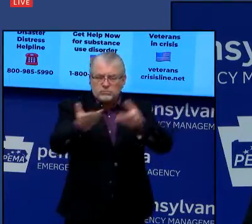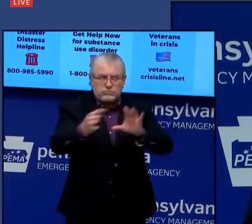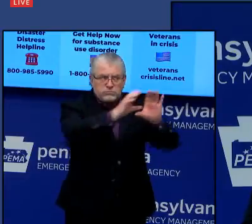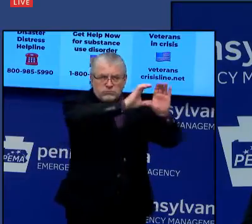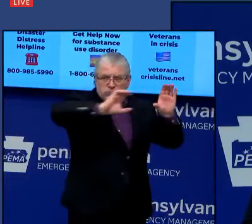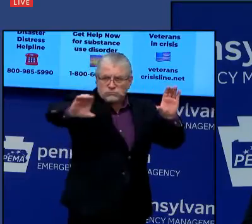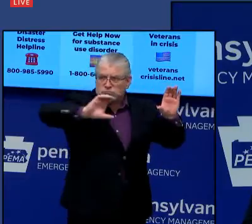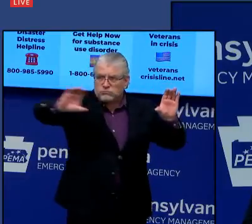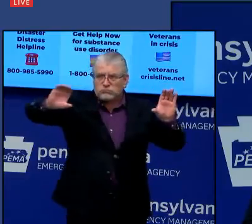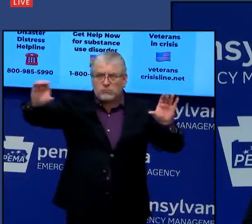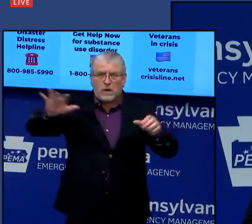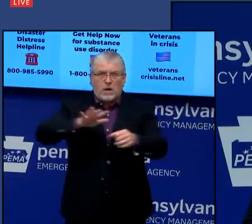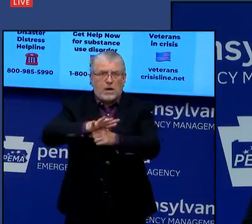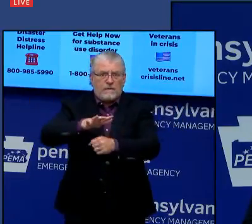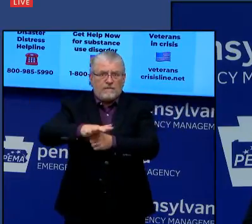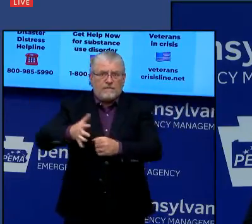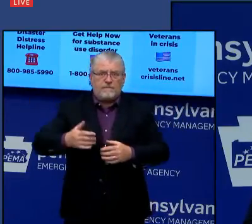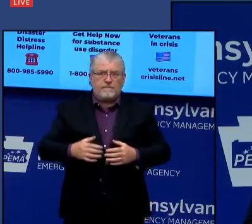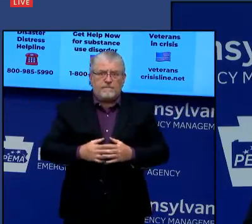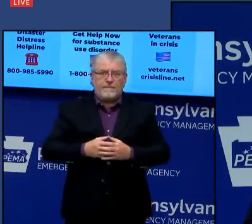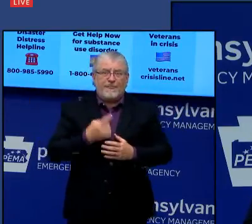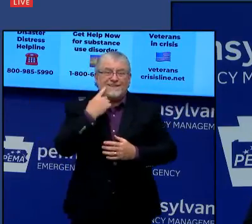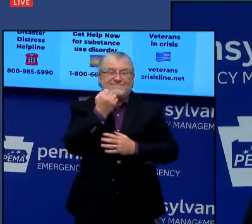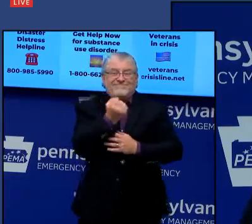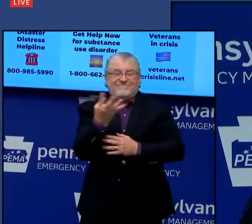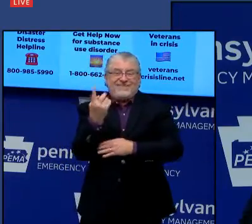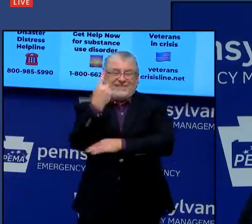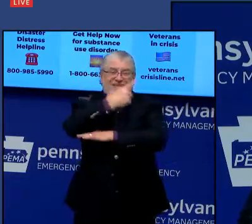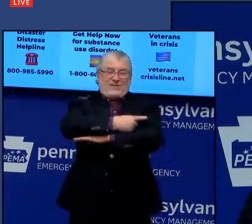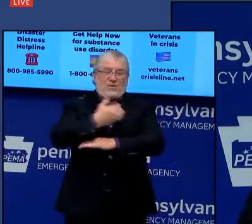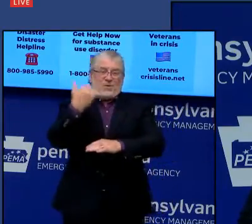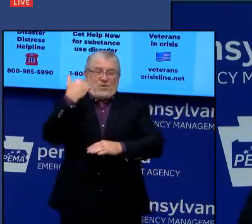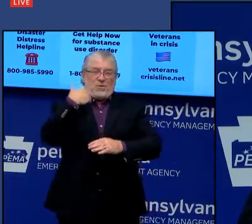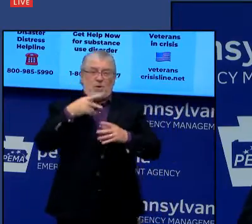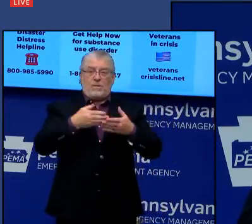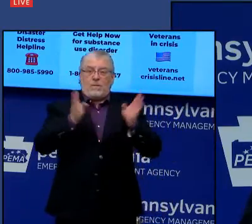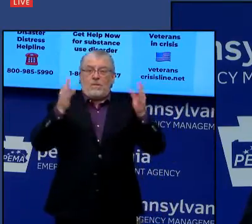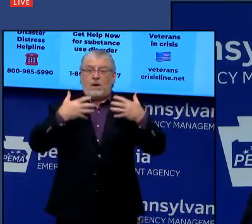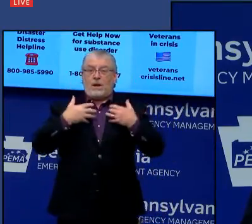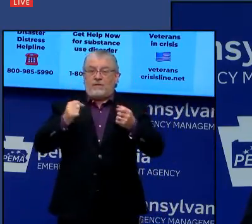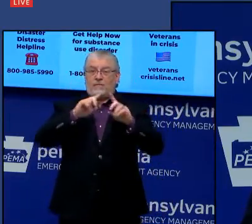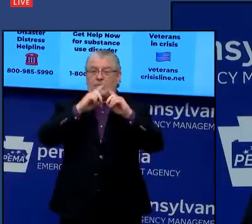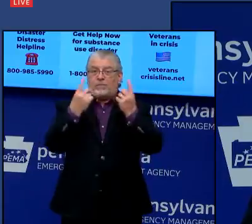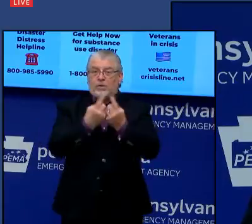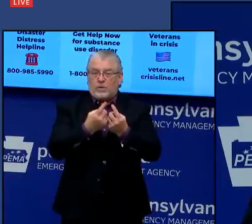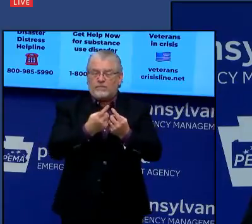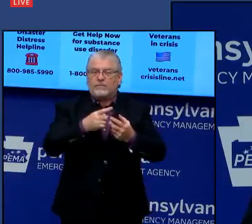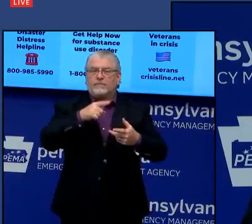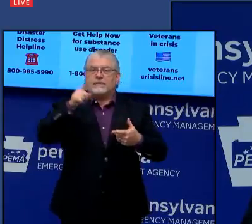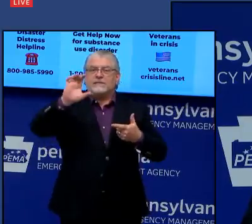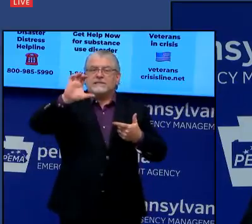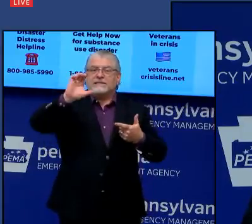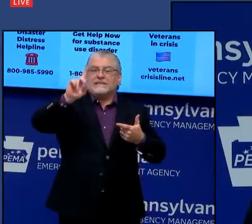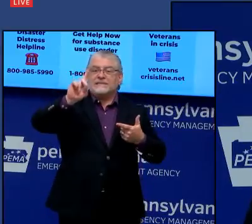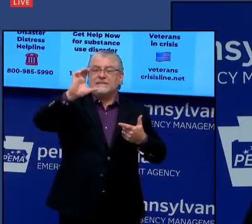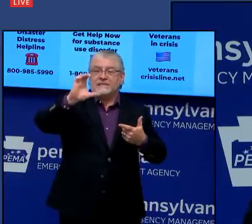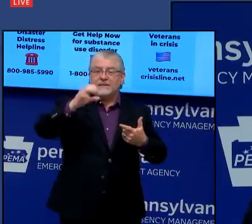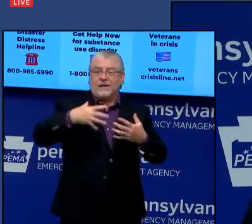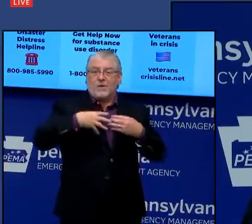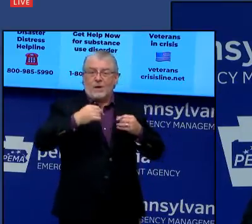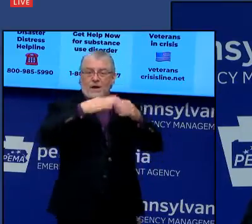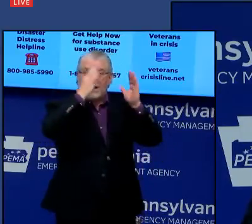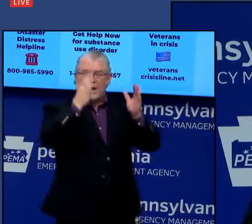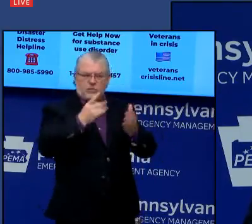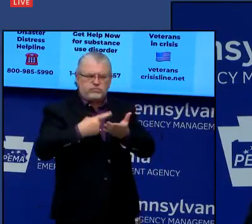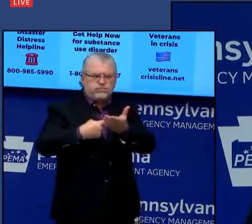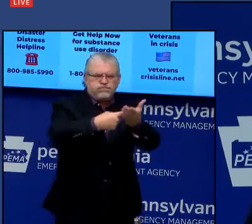ago with Health and Human Services and the CDC and the White House to discuss that. And hopefully we'll be able to have a more consistent